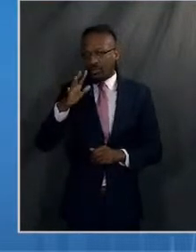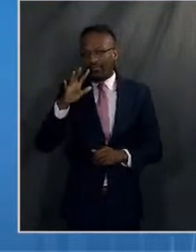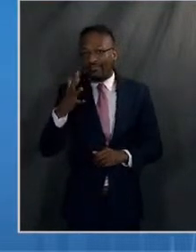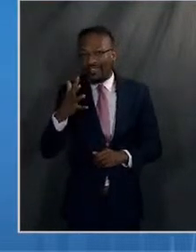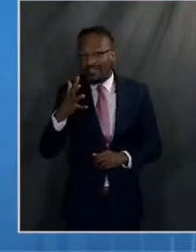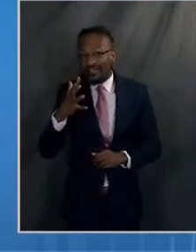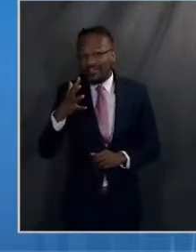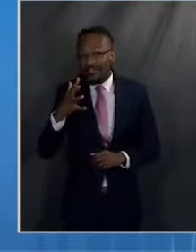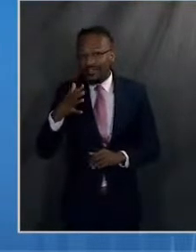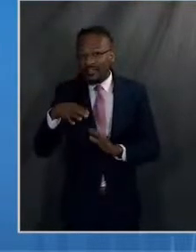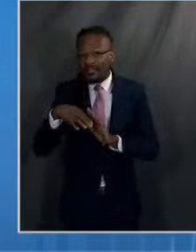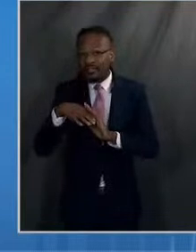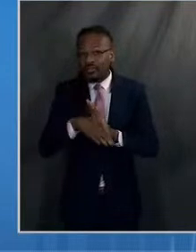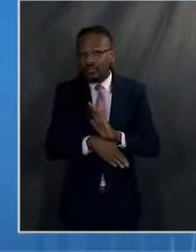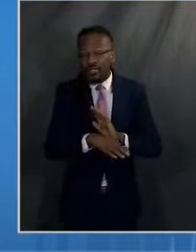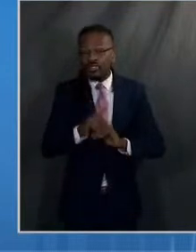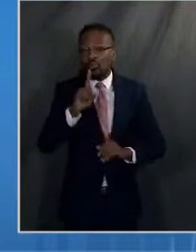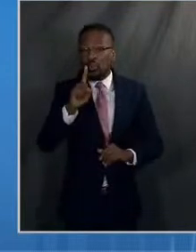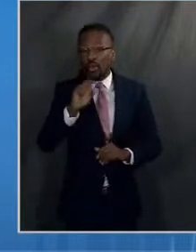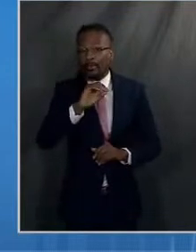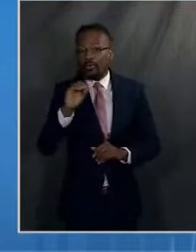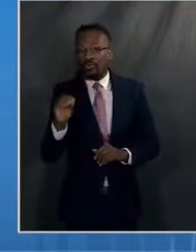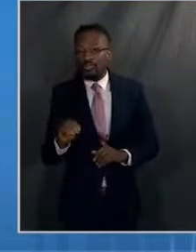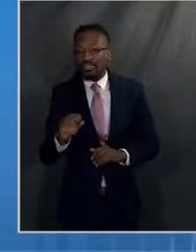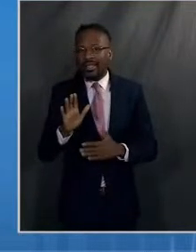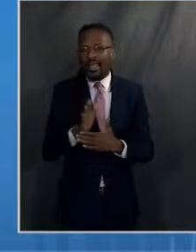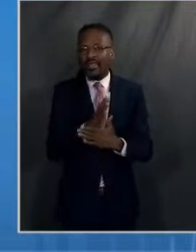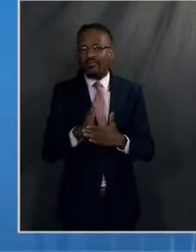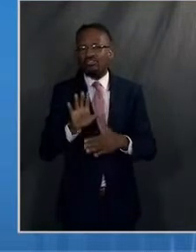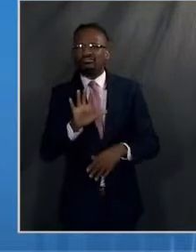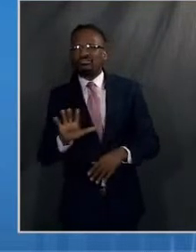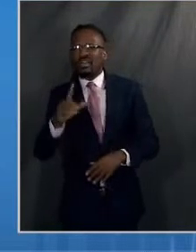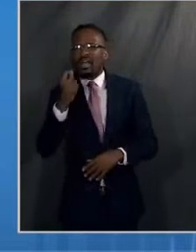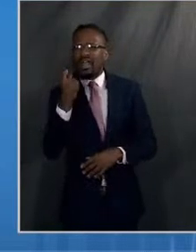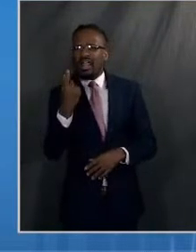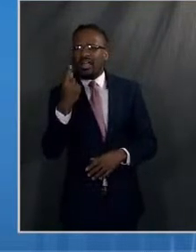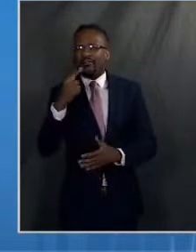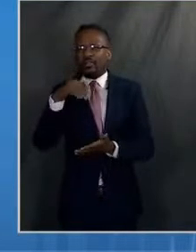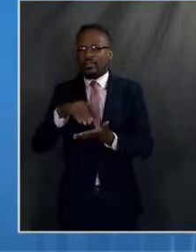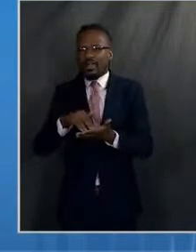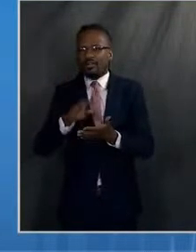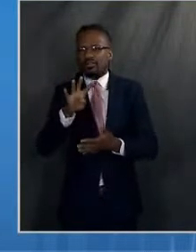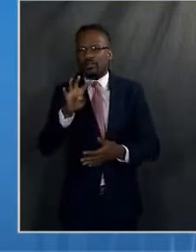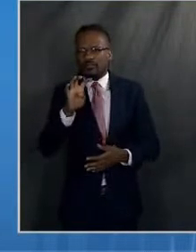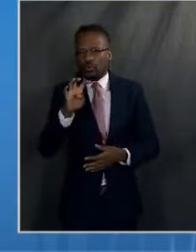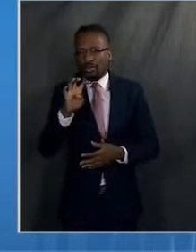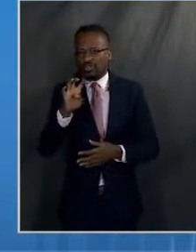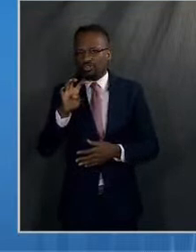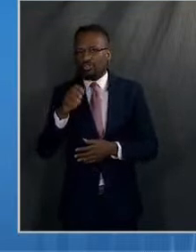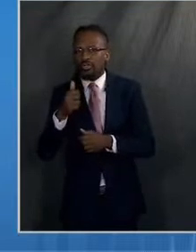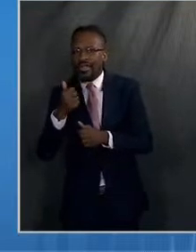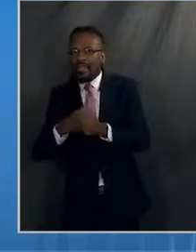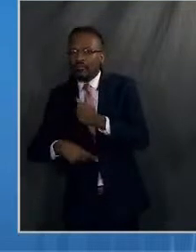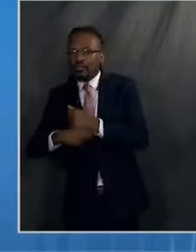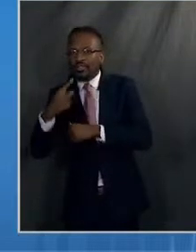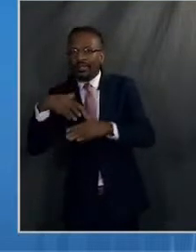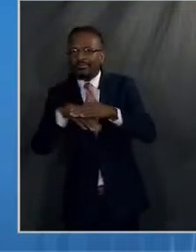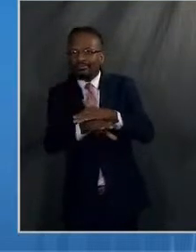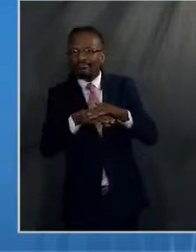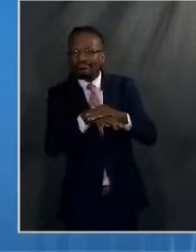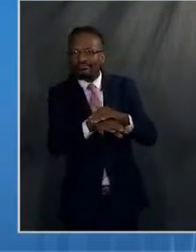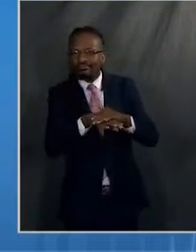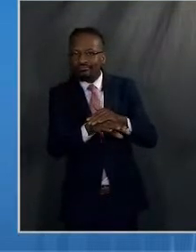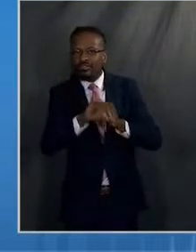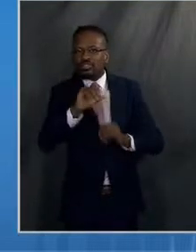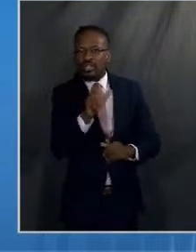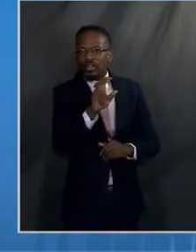decreasing 4.1% to an average of approximately 11,400 admissions per day from January 25th to